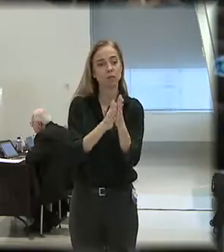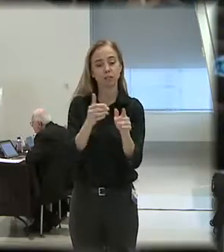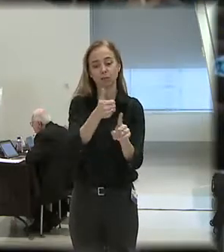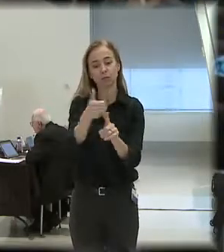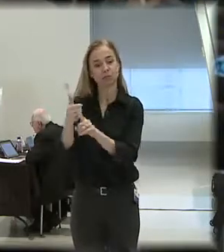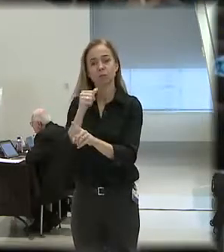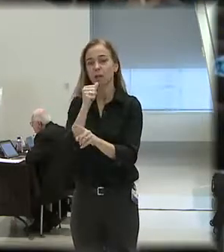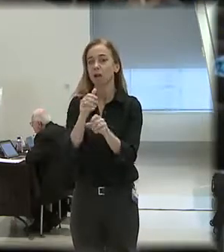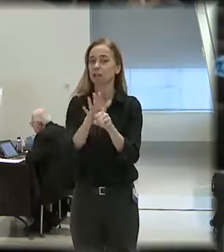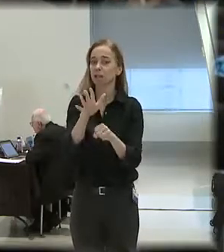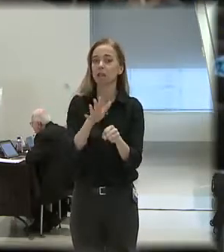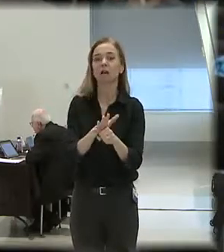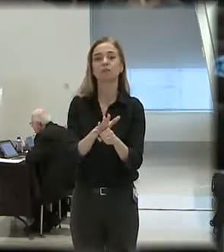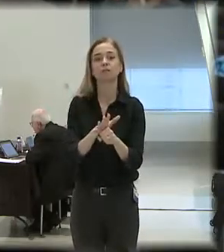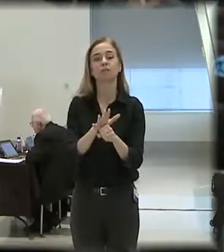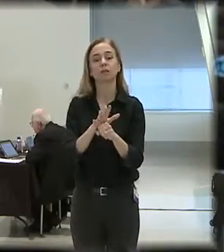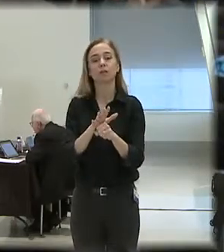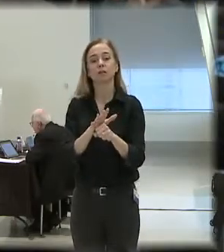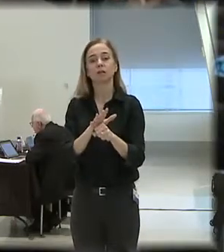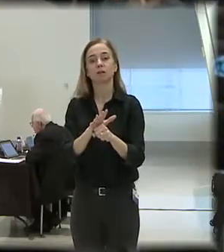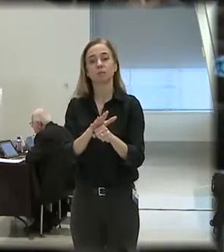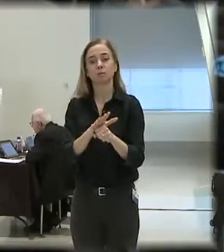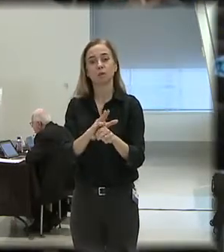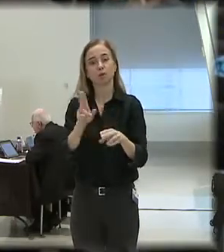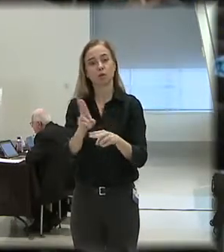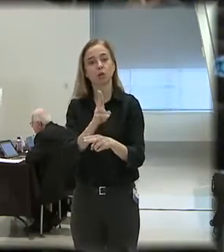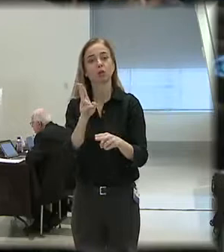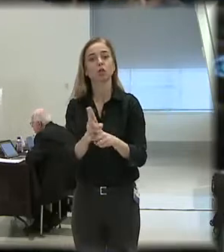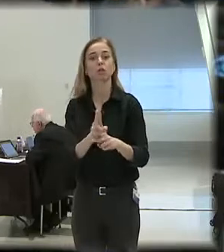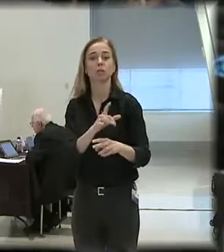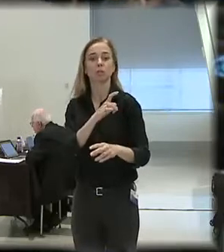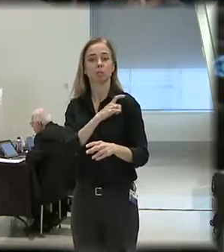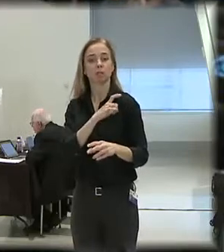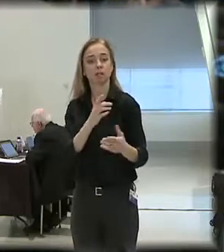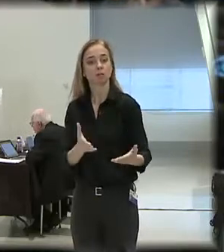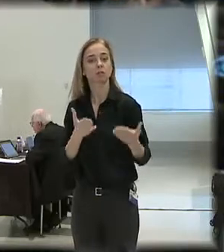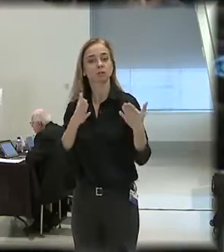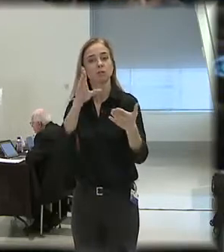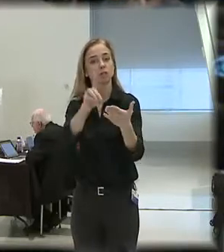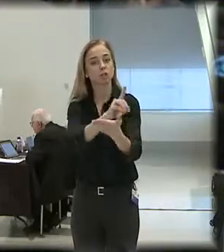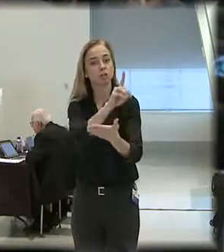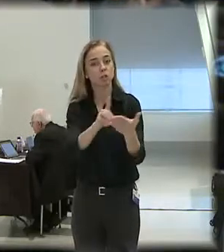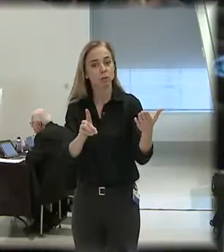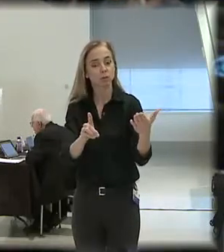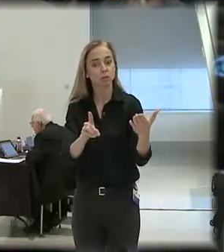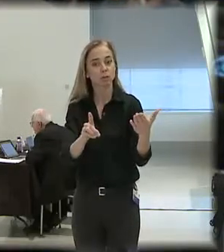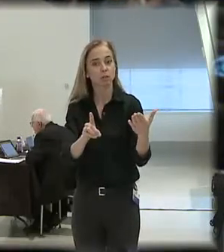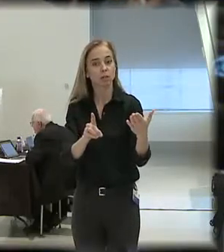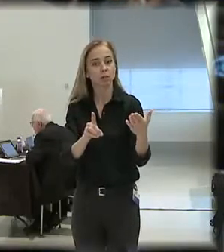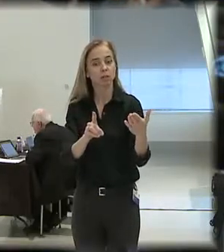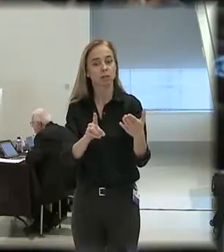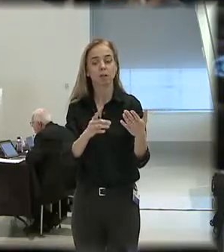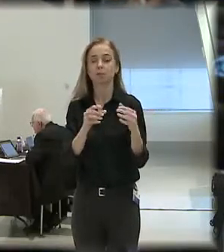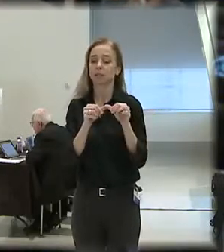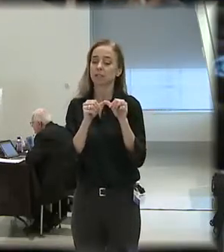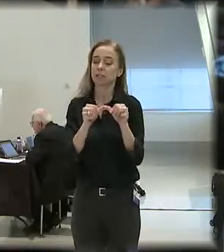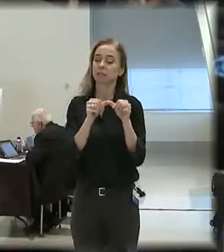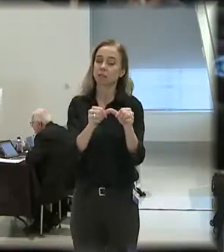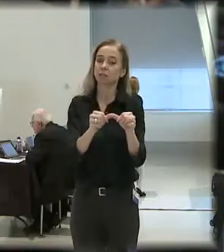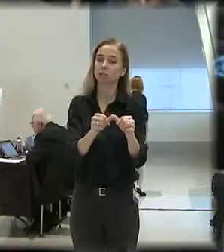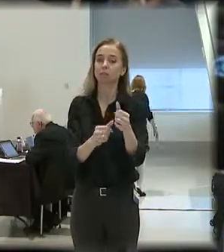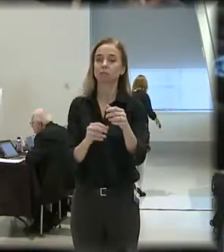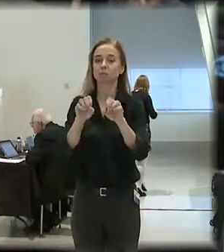enough. The militarization of police brought about the discriminatory and failed war of drugs, which has consistently